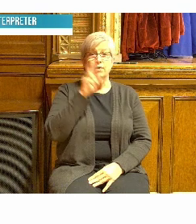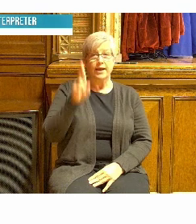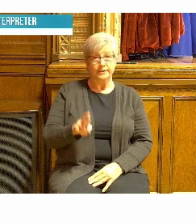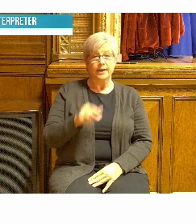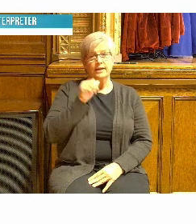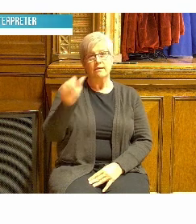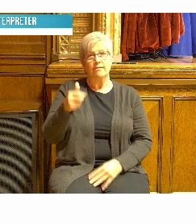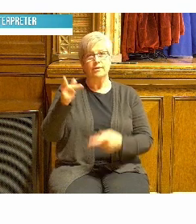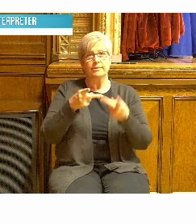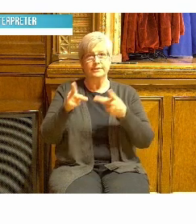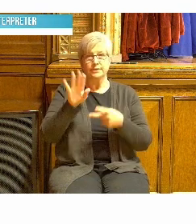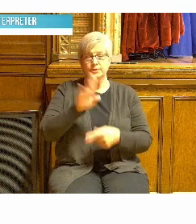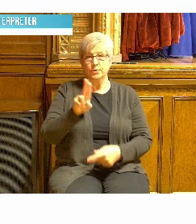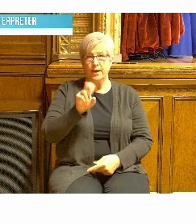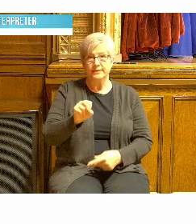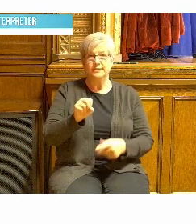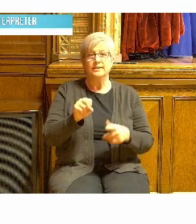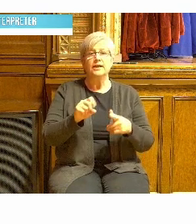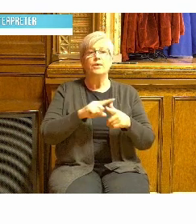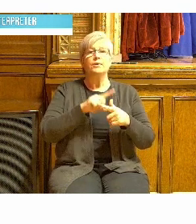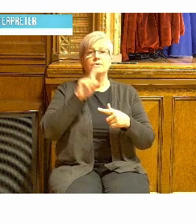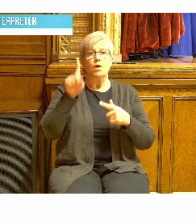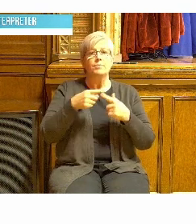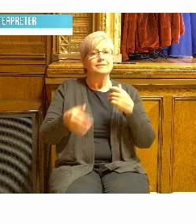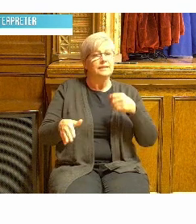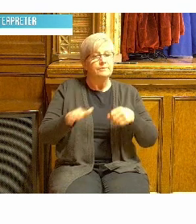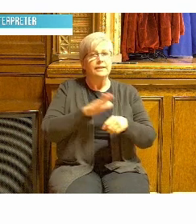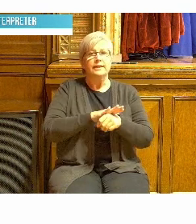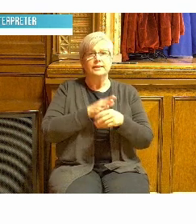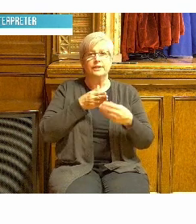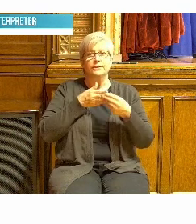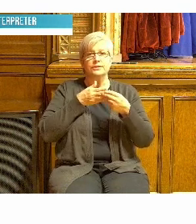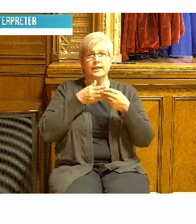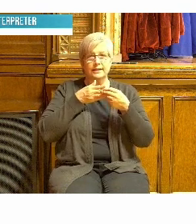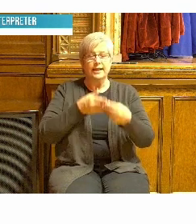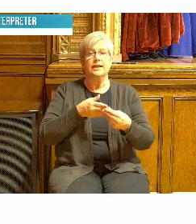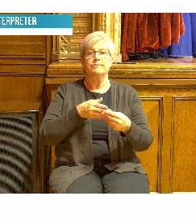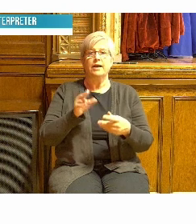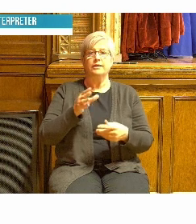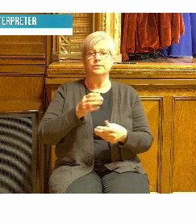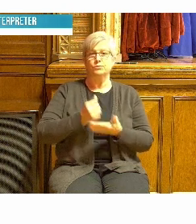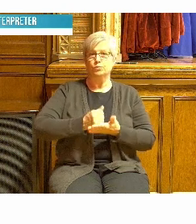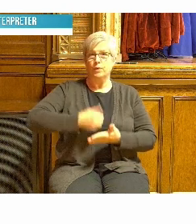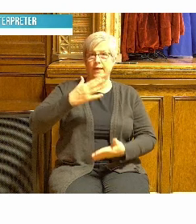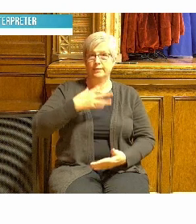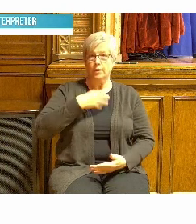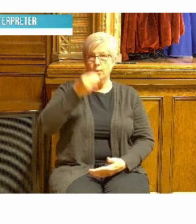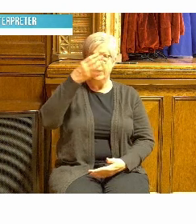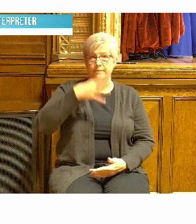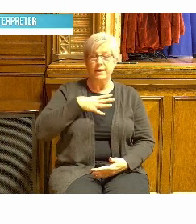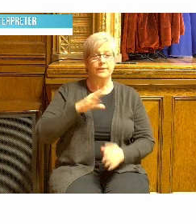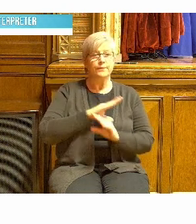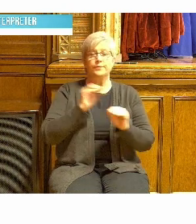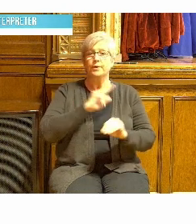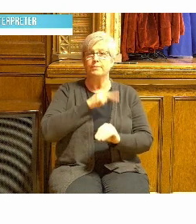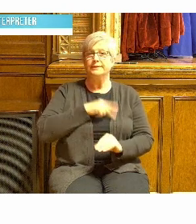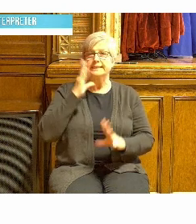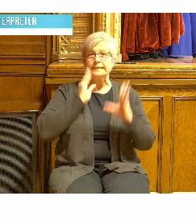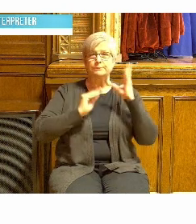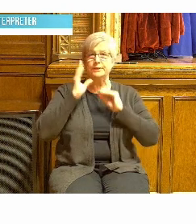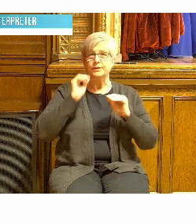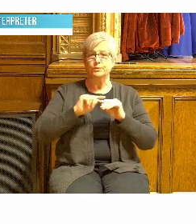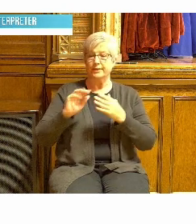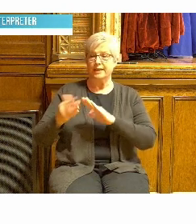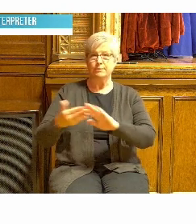country, urban renewal was almost entirely directed by well-to-do white men who didn't have personal experience with the kinds of communities they were trying